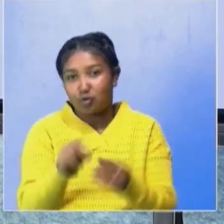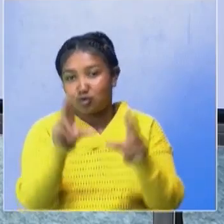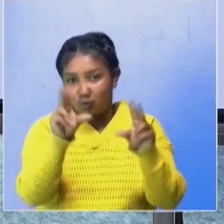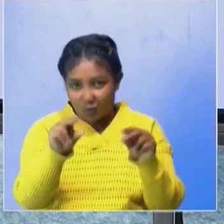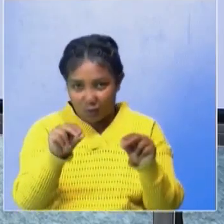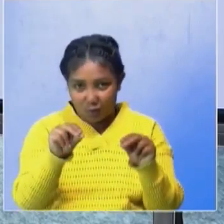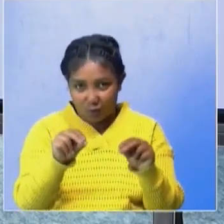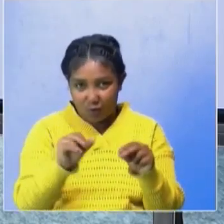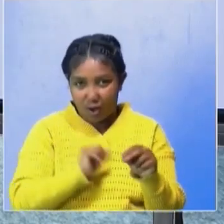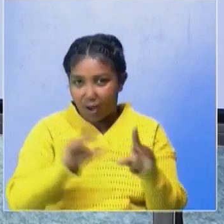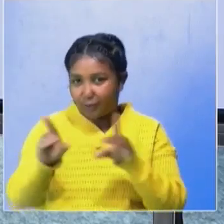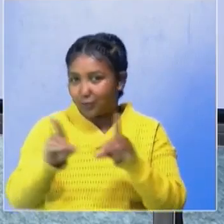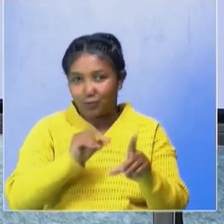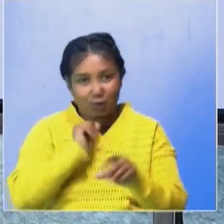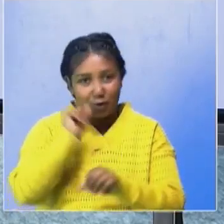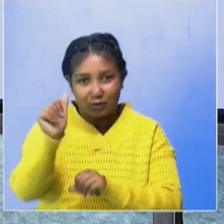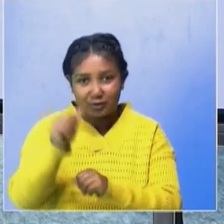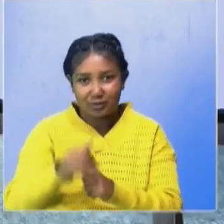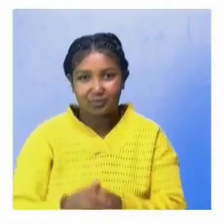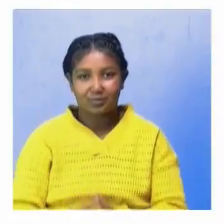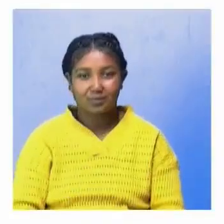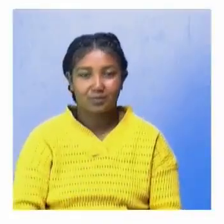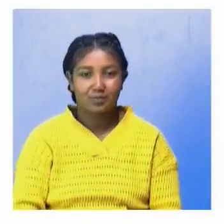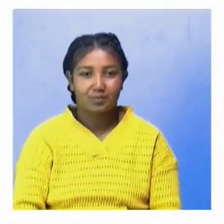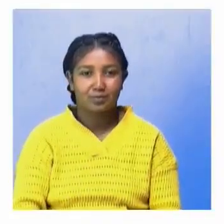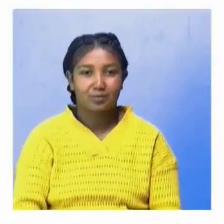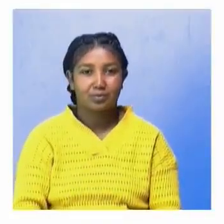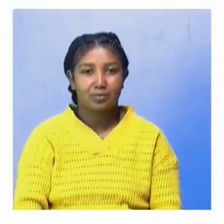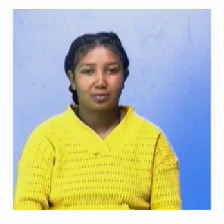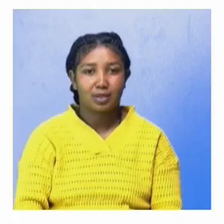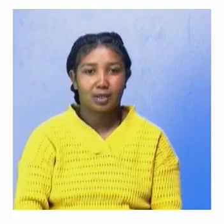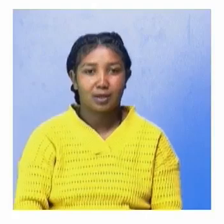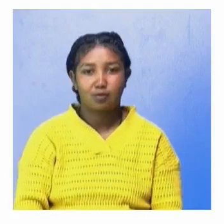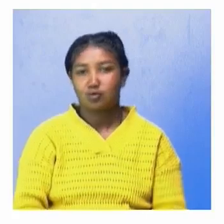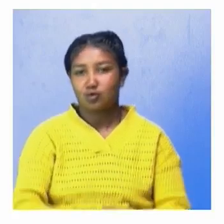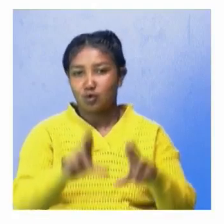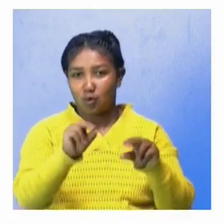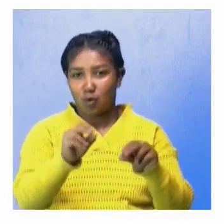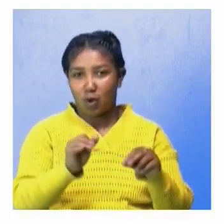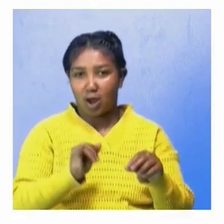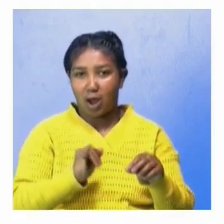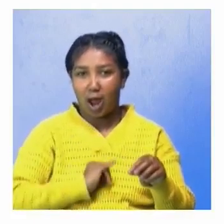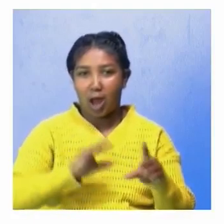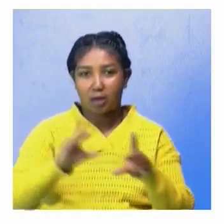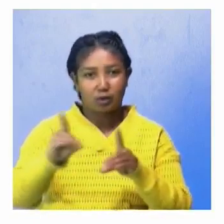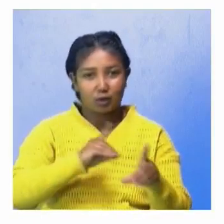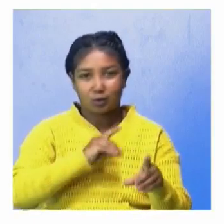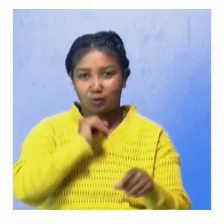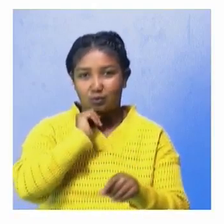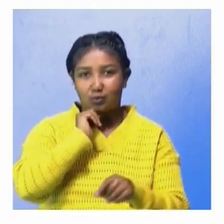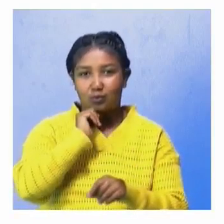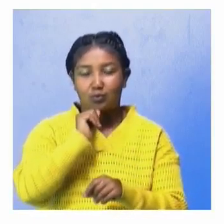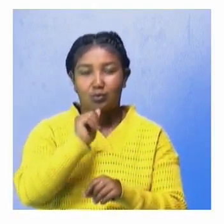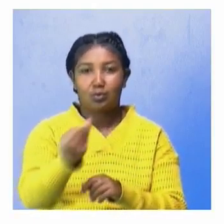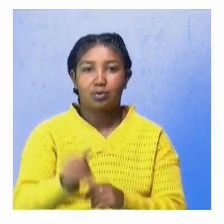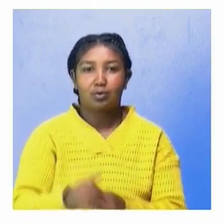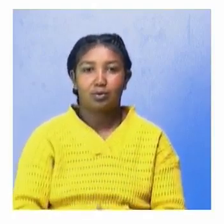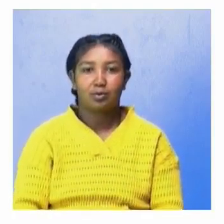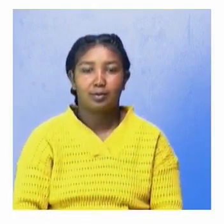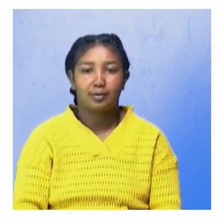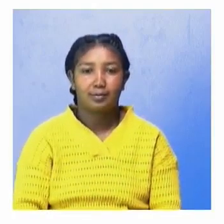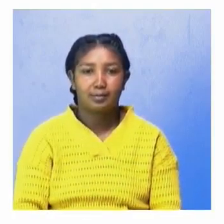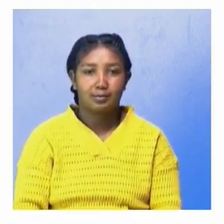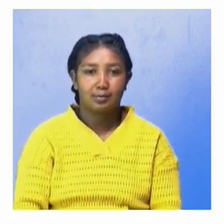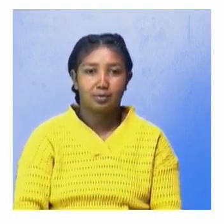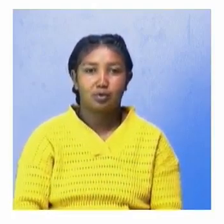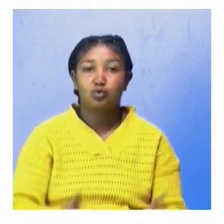No, I do not. For example, here also, no, I do